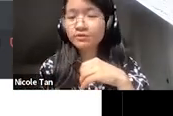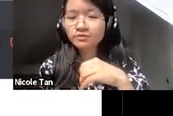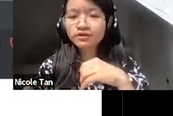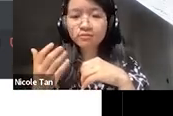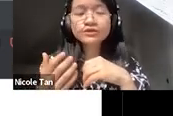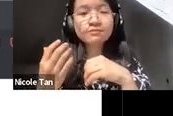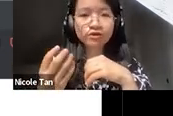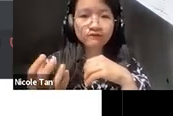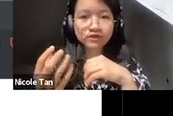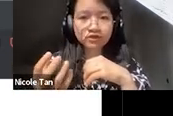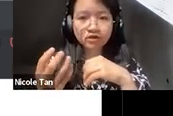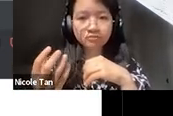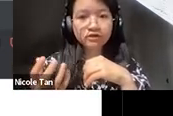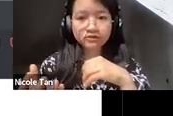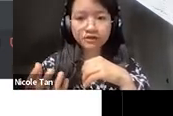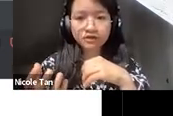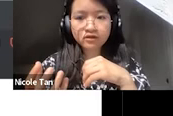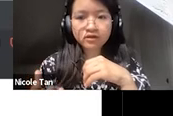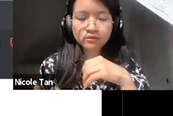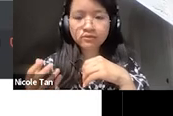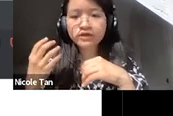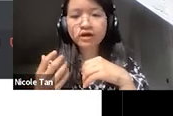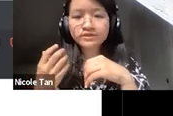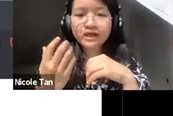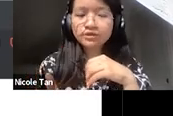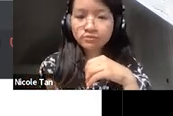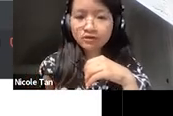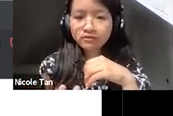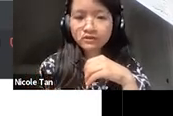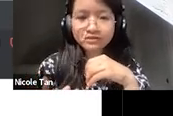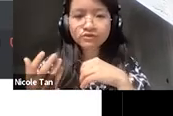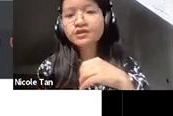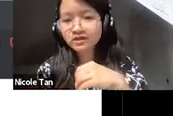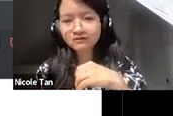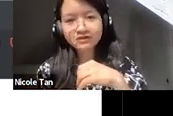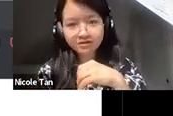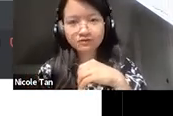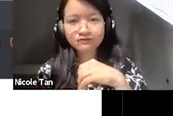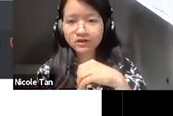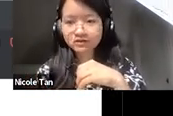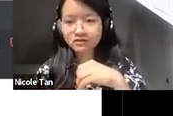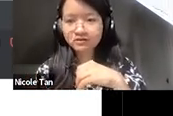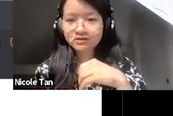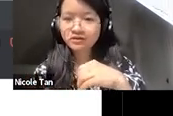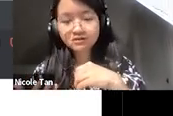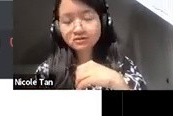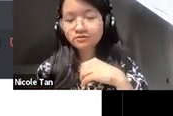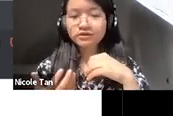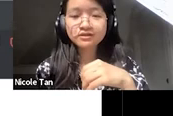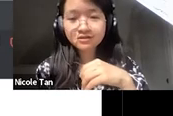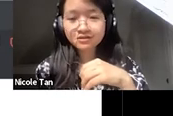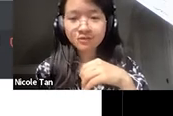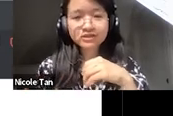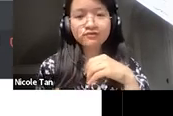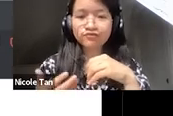been determined to be the most important feature in our empirical study, we employed an object attribute model because it usually identifies the color of the product. In instances